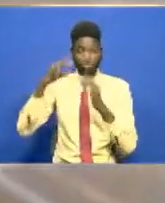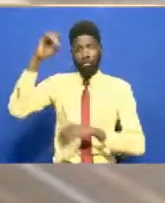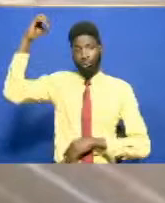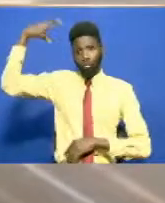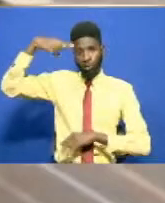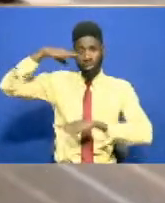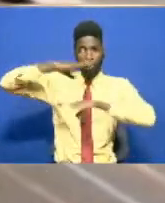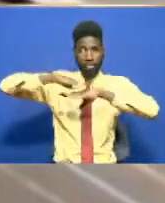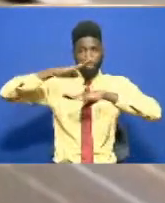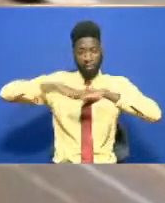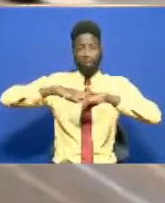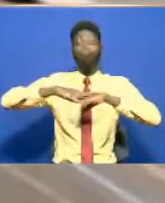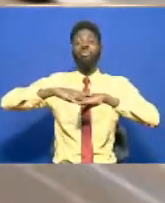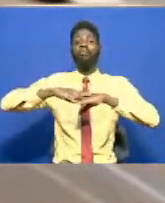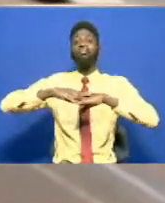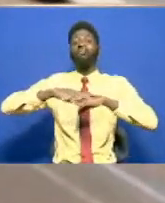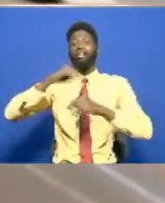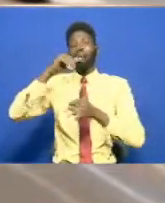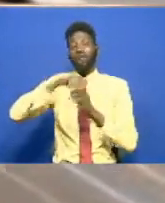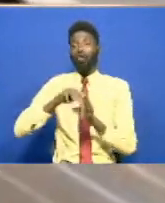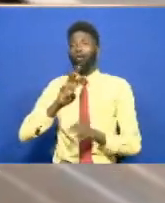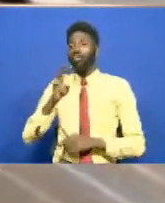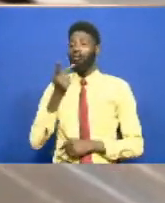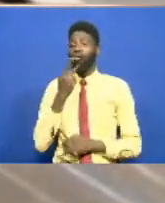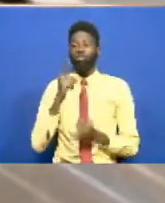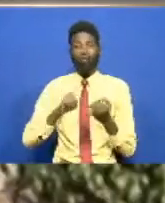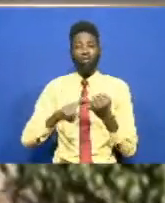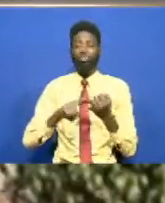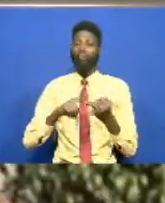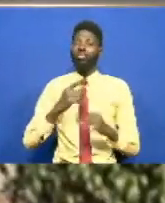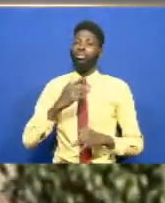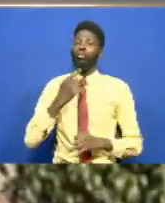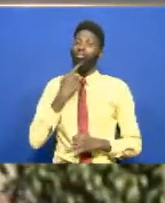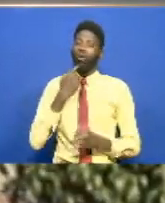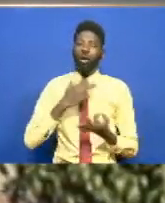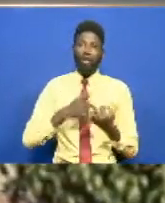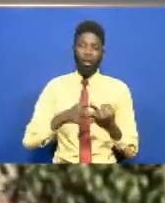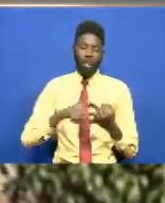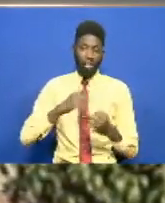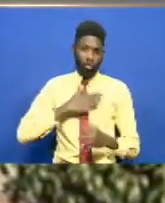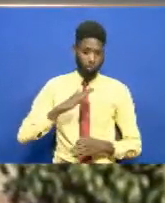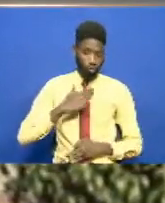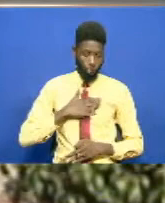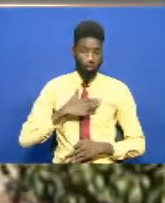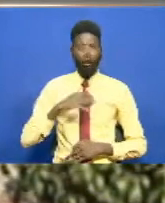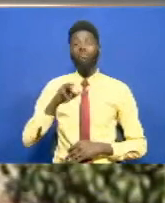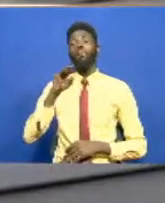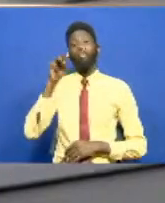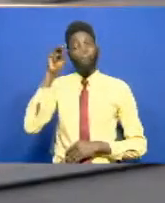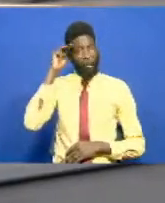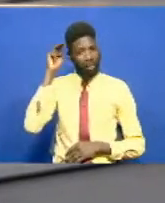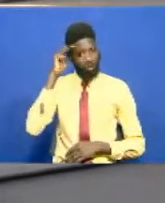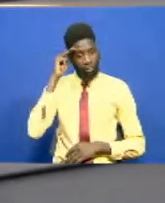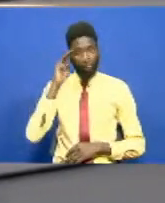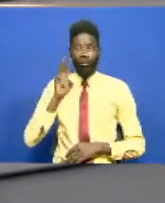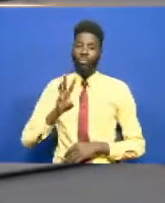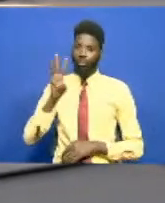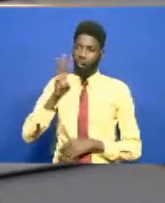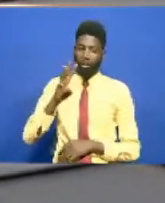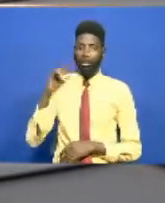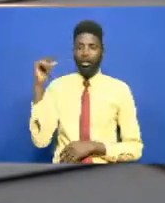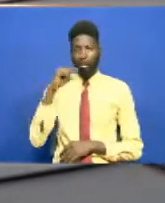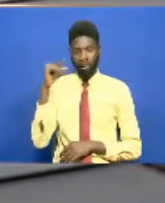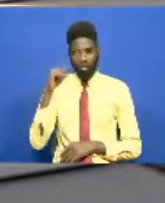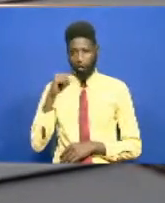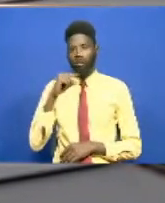million homes in the counties of West Pokot, Turkana, Isiolo, Marsabit, Wajir, Garissa, Samburu, Tana River, Lamu,